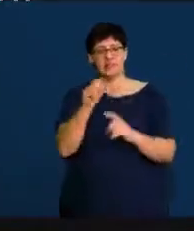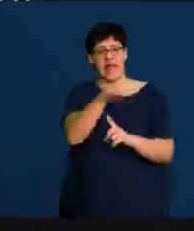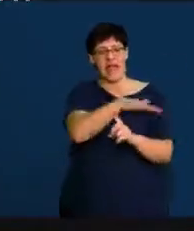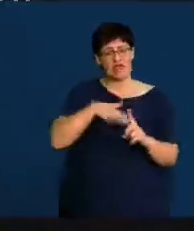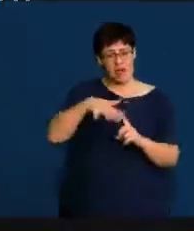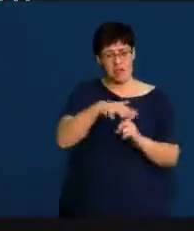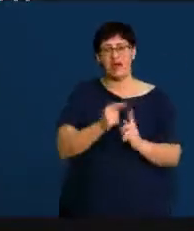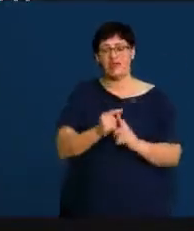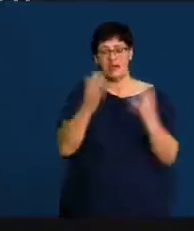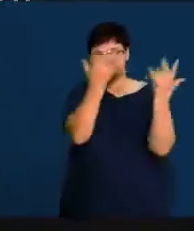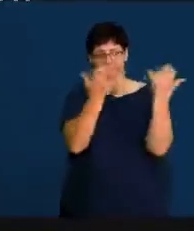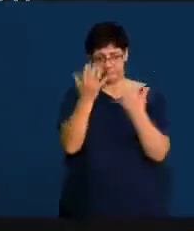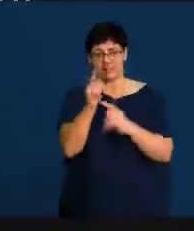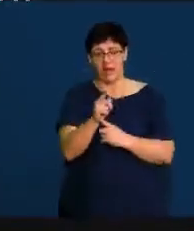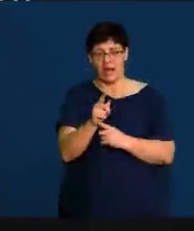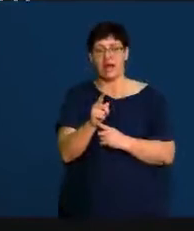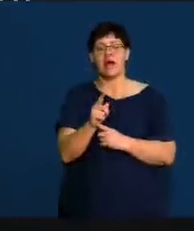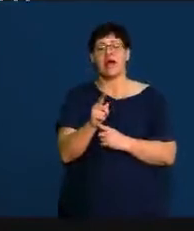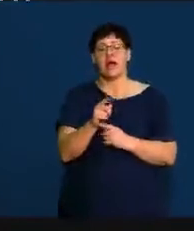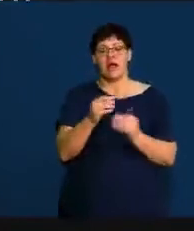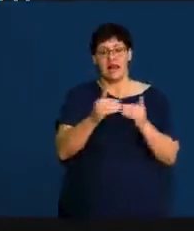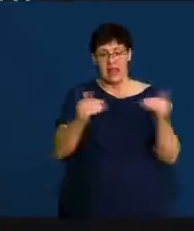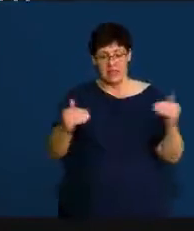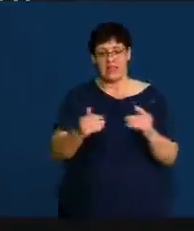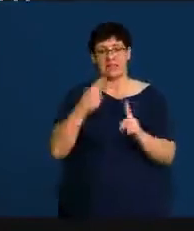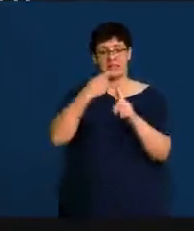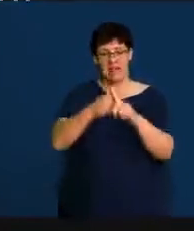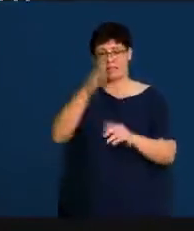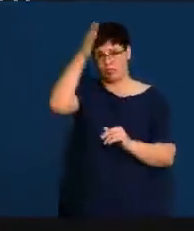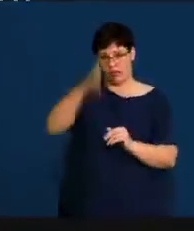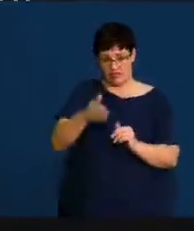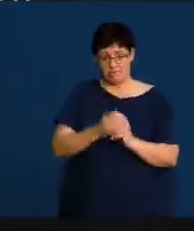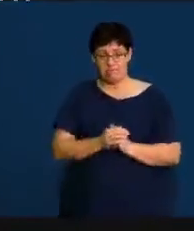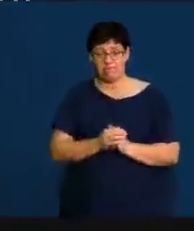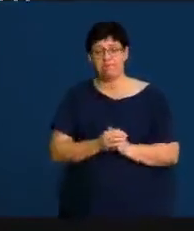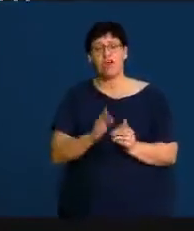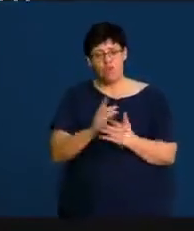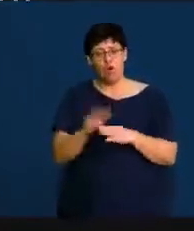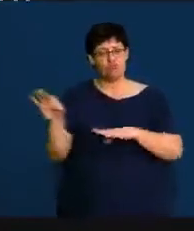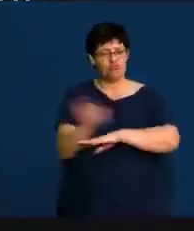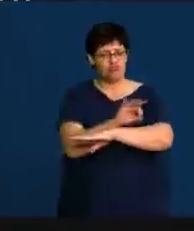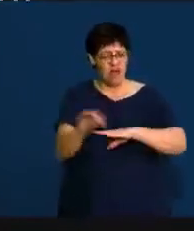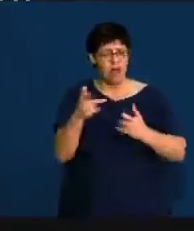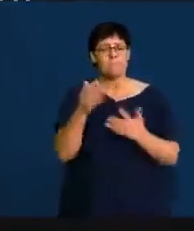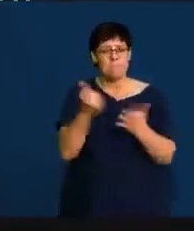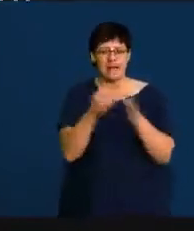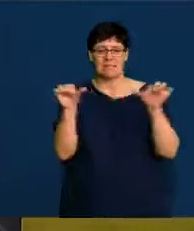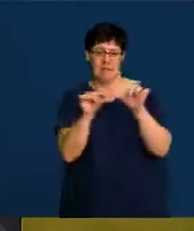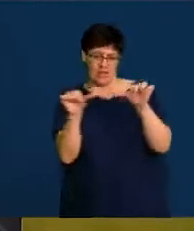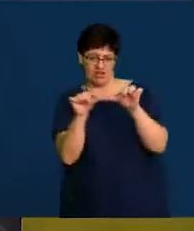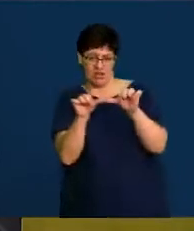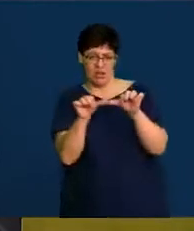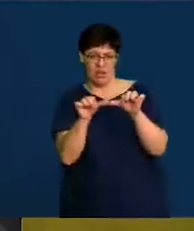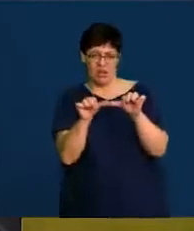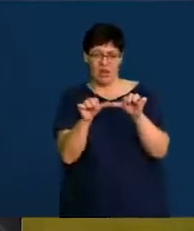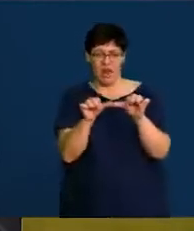the formula is length times breadth. Using a ruler, you should be able to measure the length